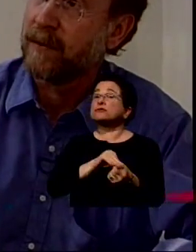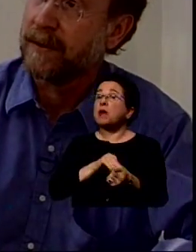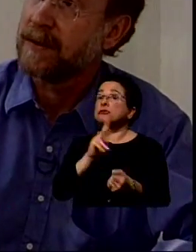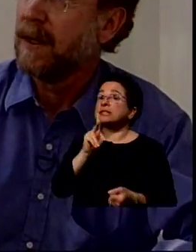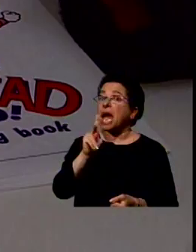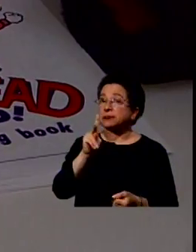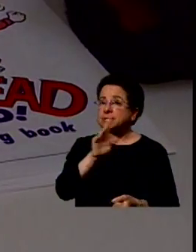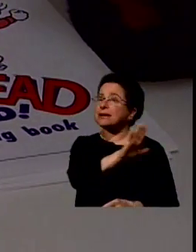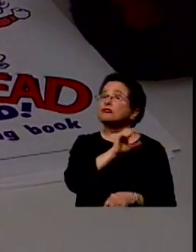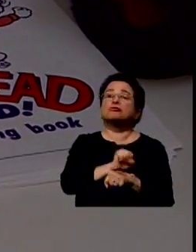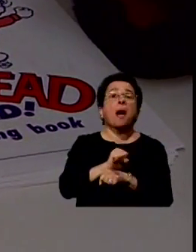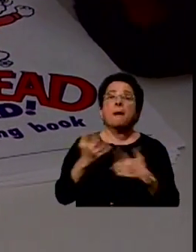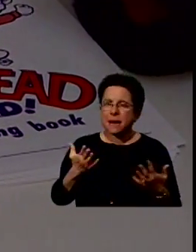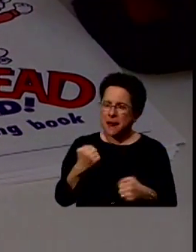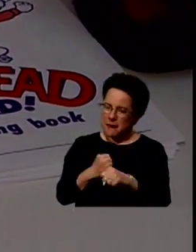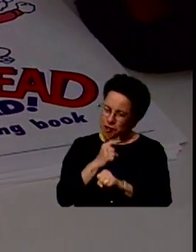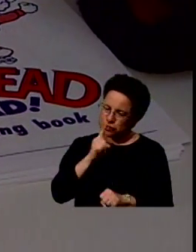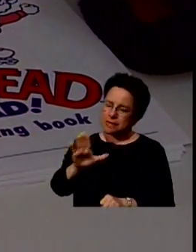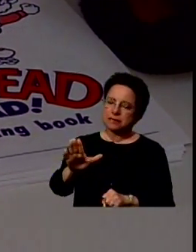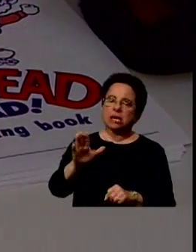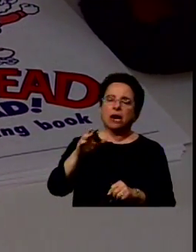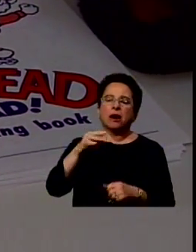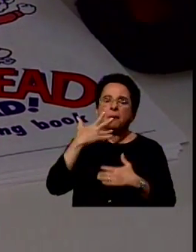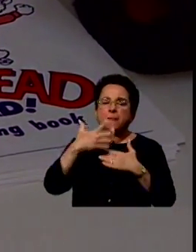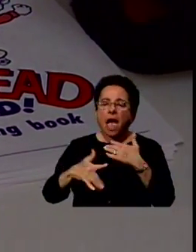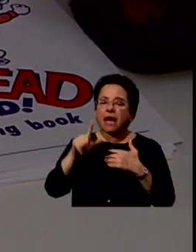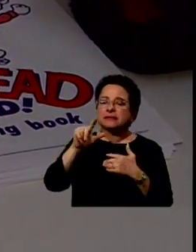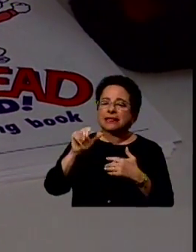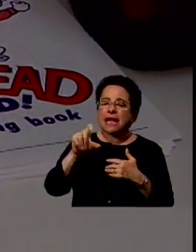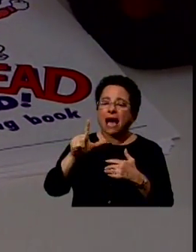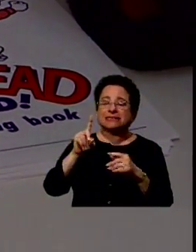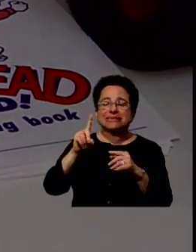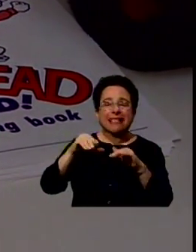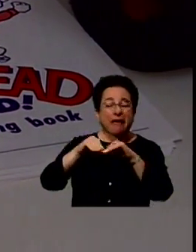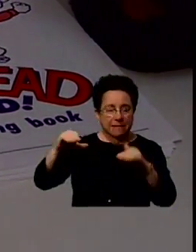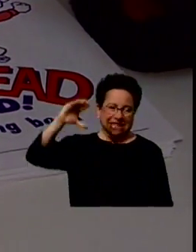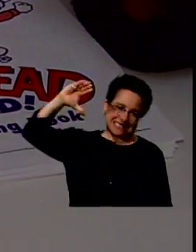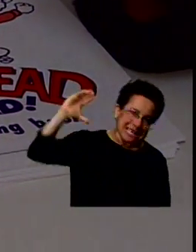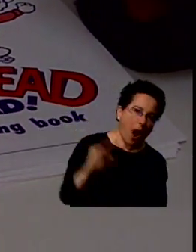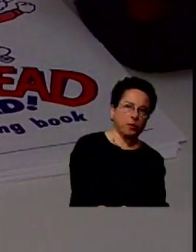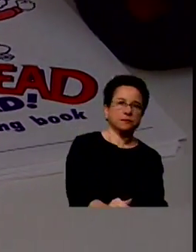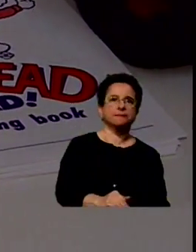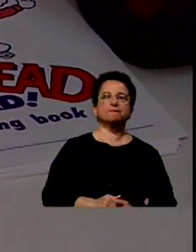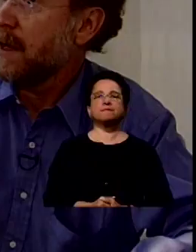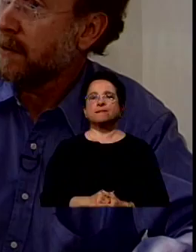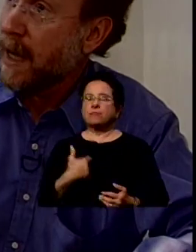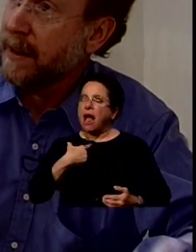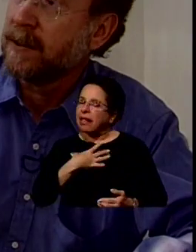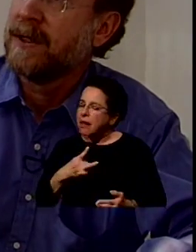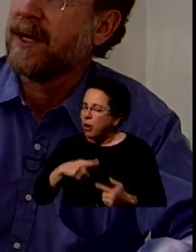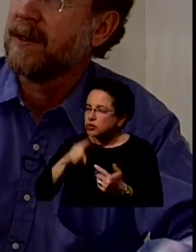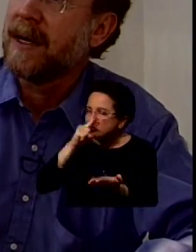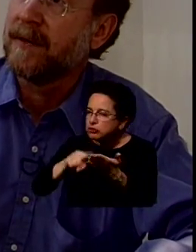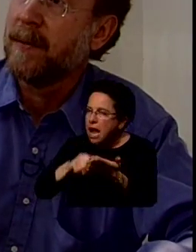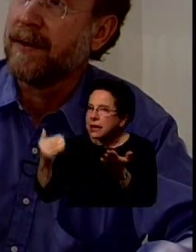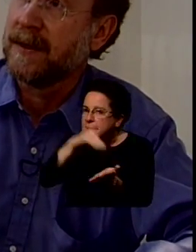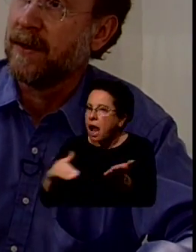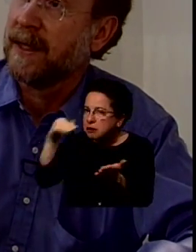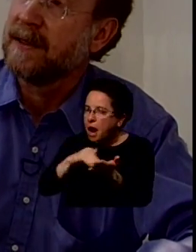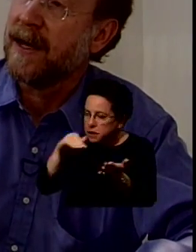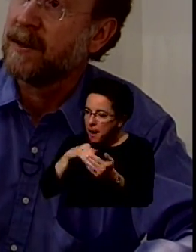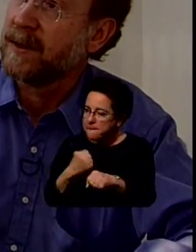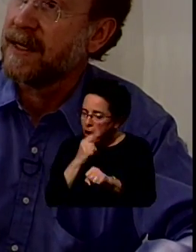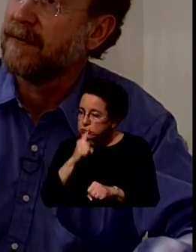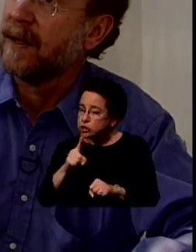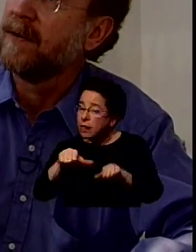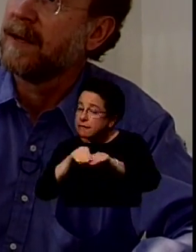house afterwards. Dr. Kennedy's task is to bring the kids' blood lead levels down. I like to recheck them every month until